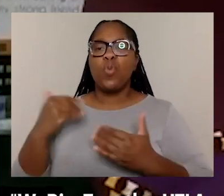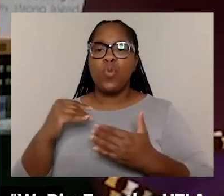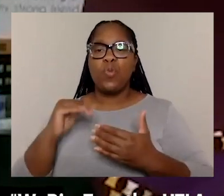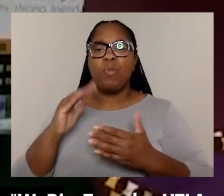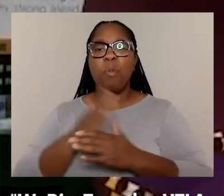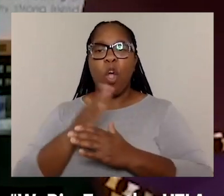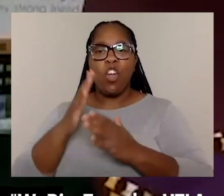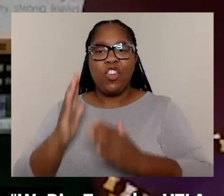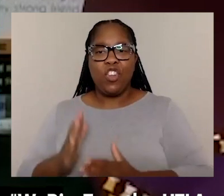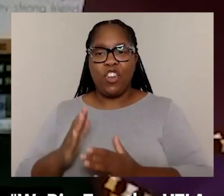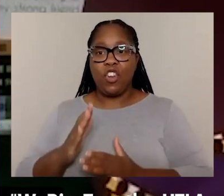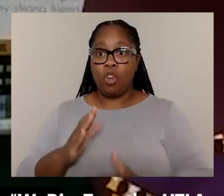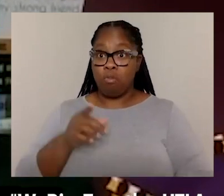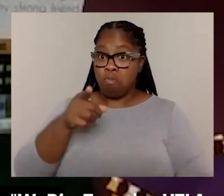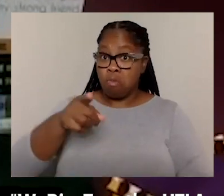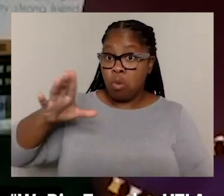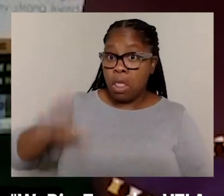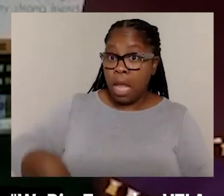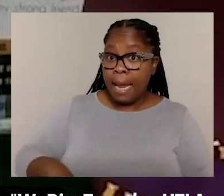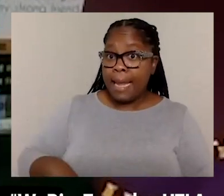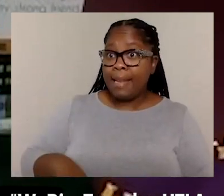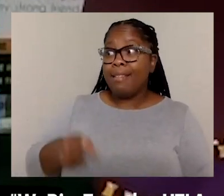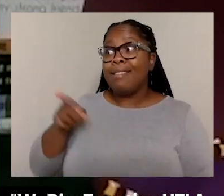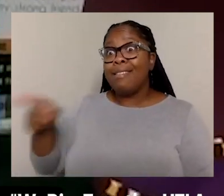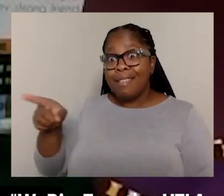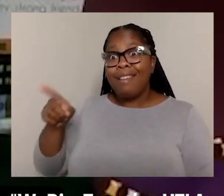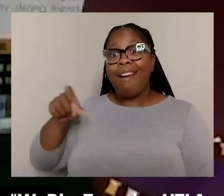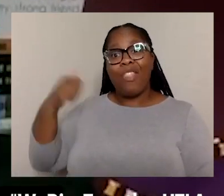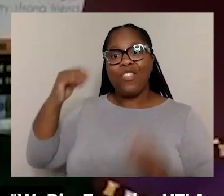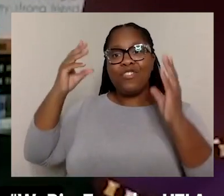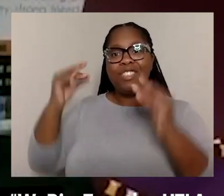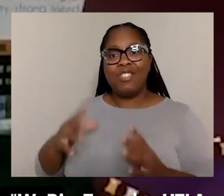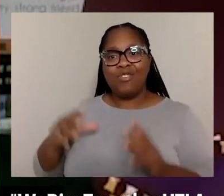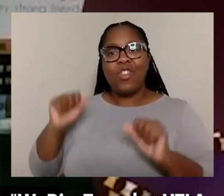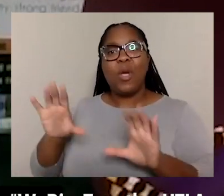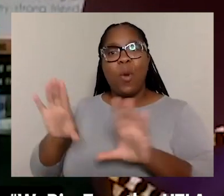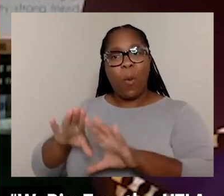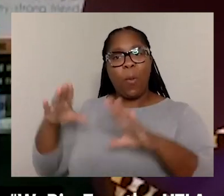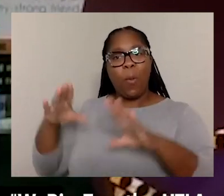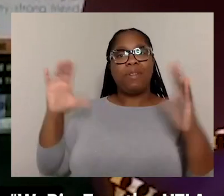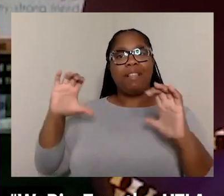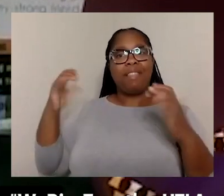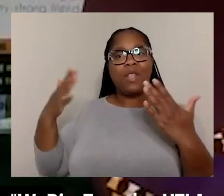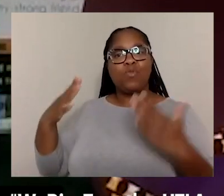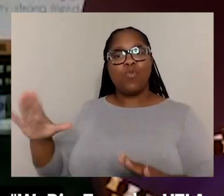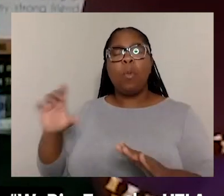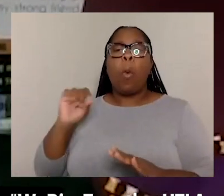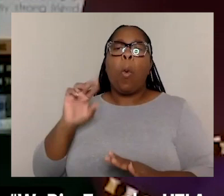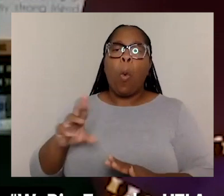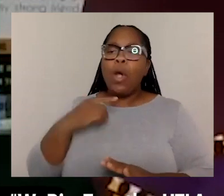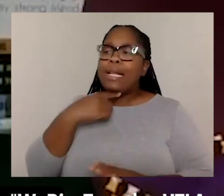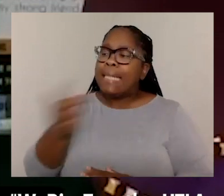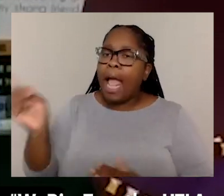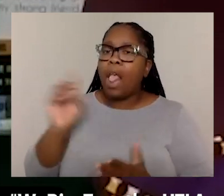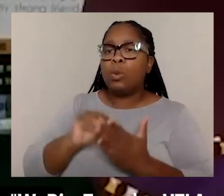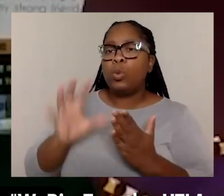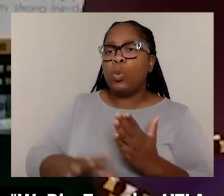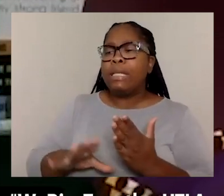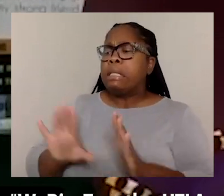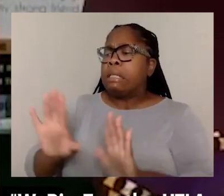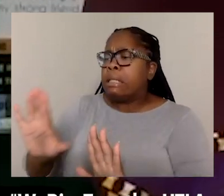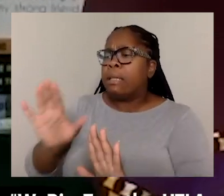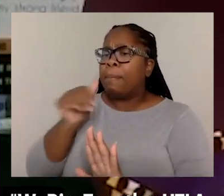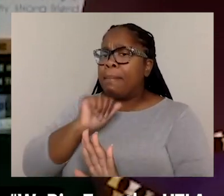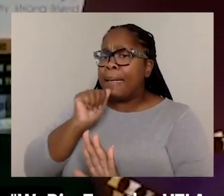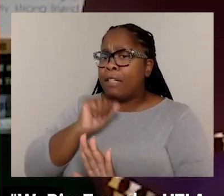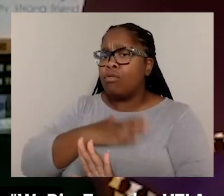in or ask them to hold off and be patient in the waiting room. Here's another question that's coming up a lot.